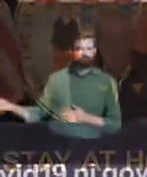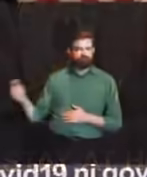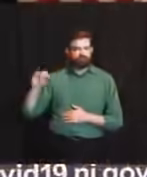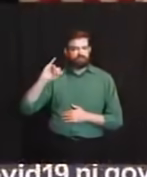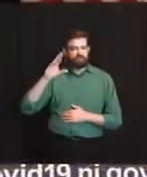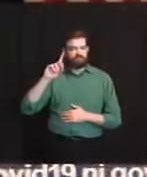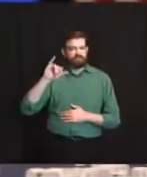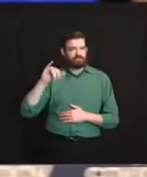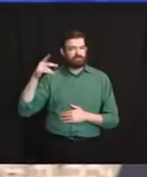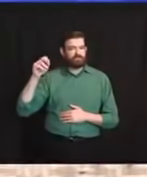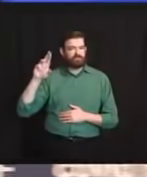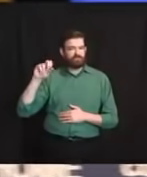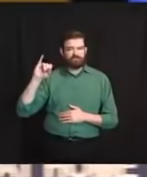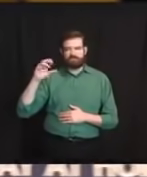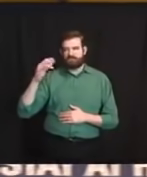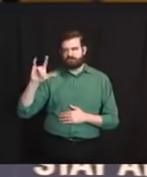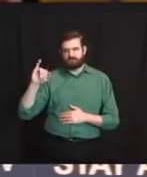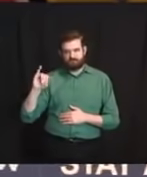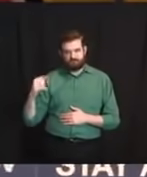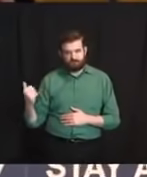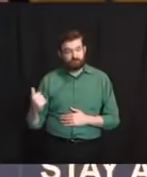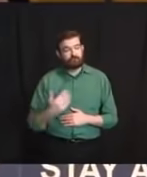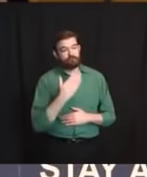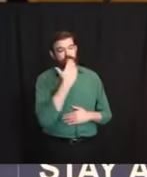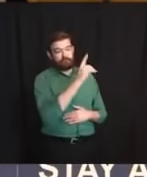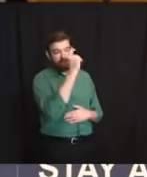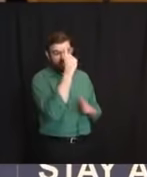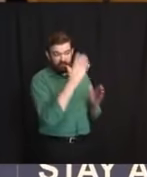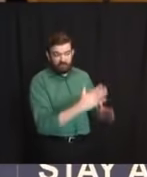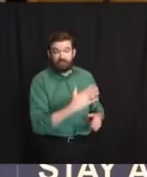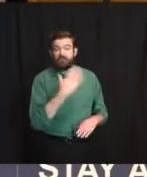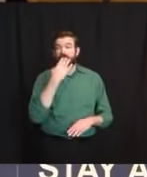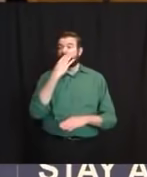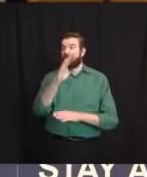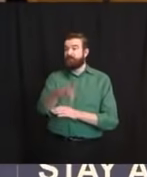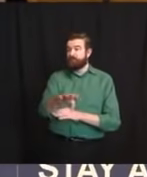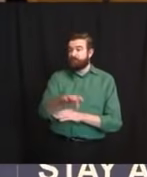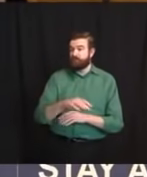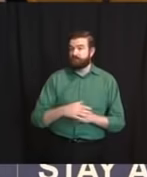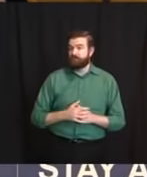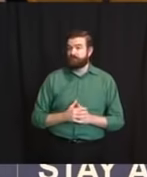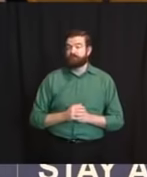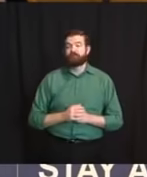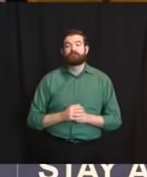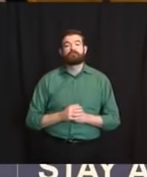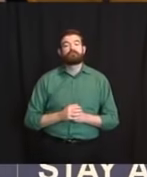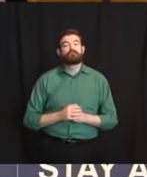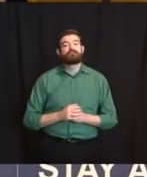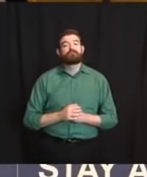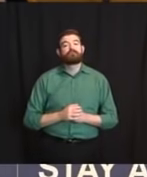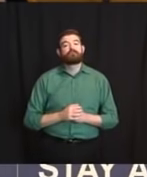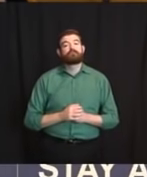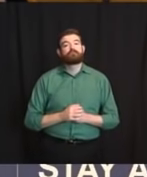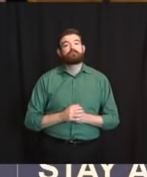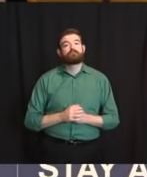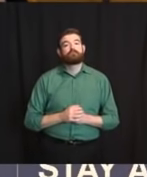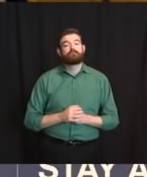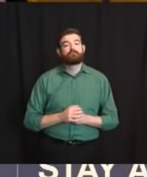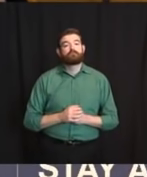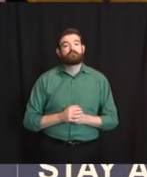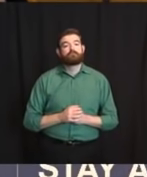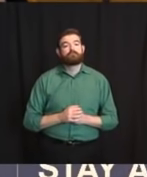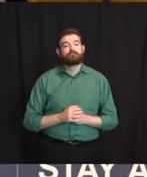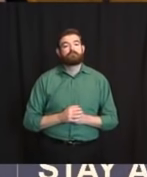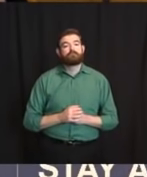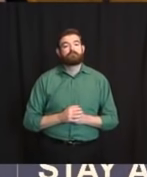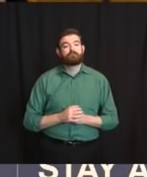Judy Persichilli. Thank you, Governor. Good afternoon. As we prepared for the surge of COVID-19 cases at our hospitals,